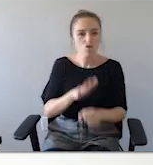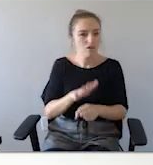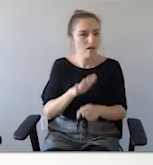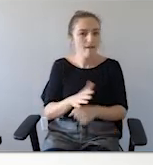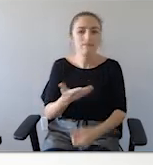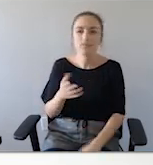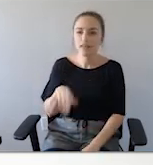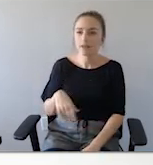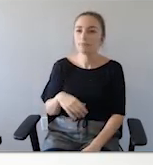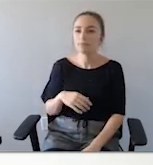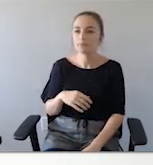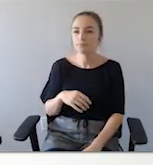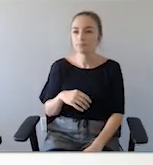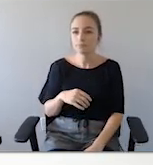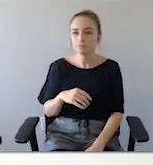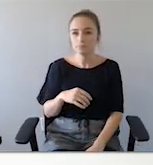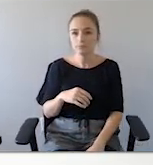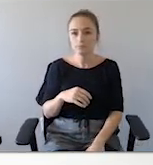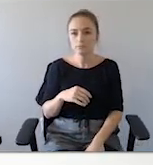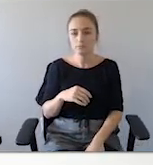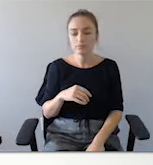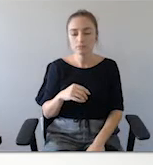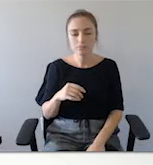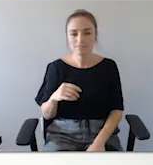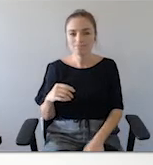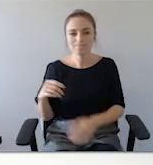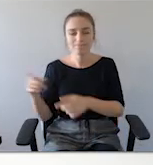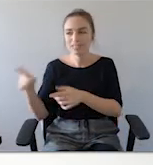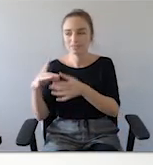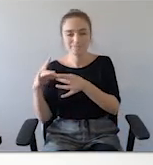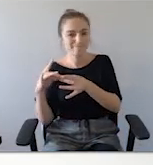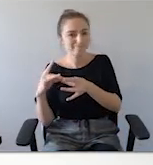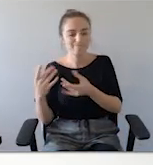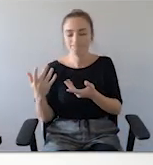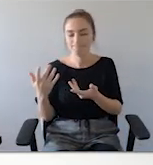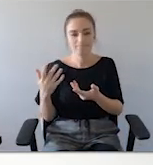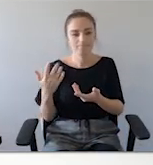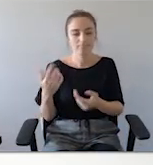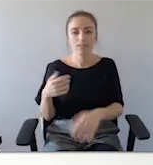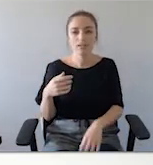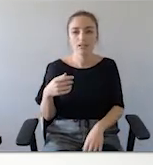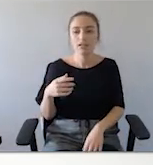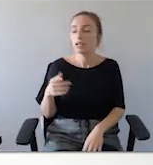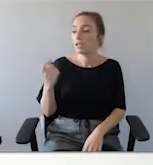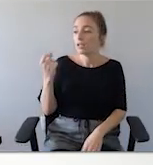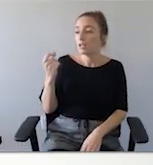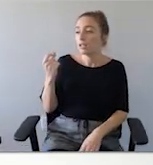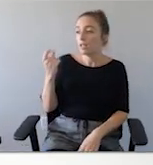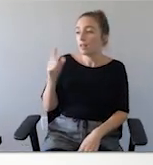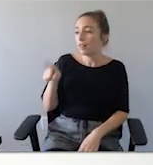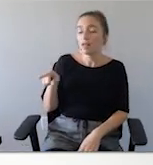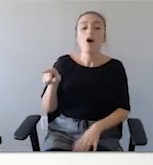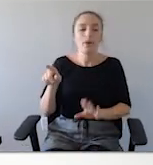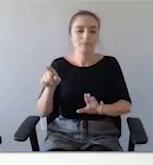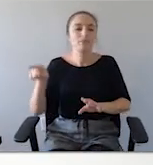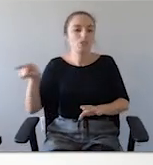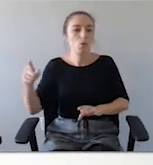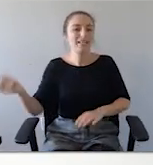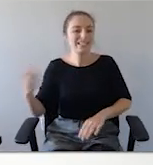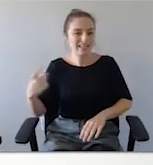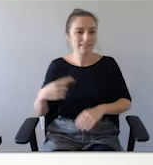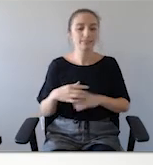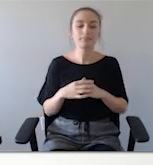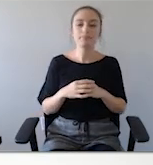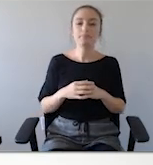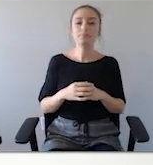That's not. That has nothing to do with the decisions that are to be made by the IEP team. So he's asking about, he gets private